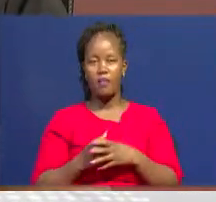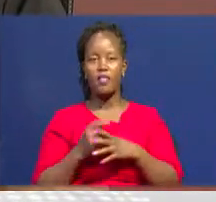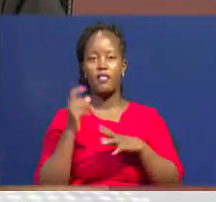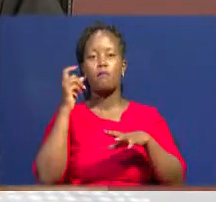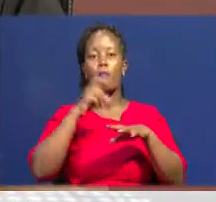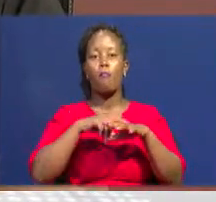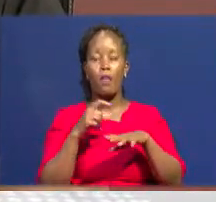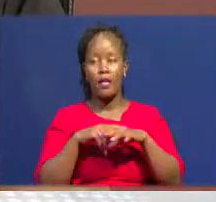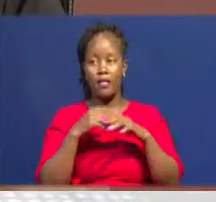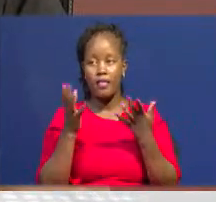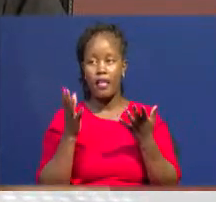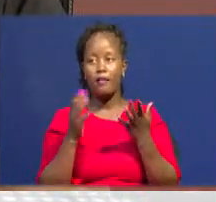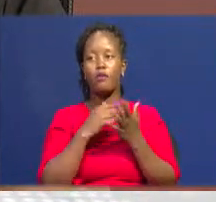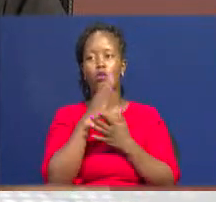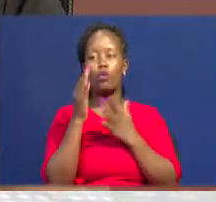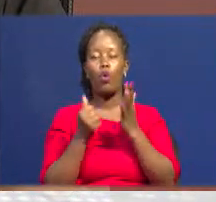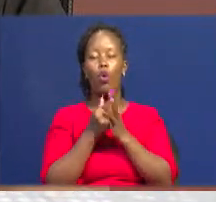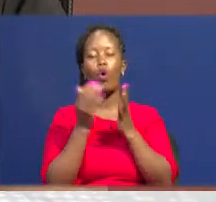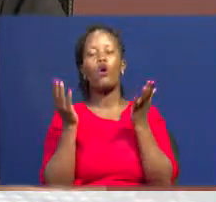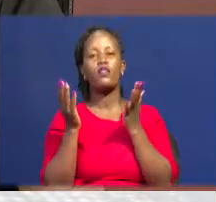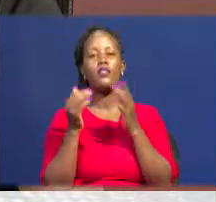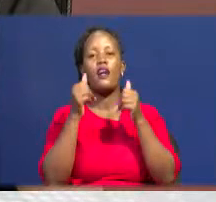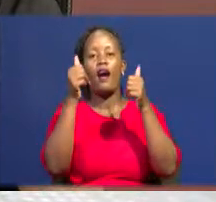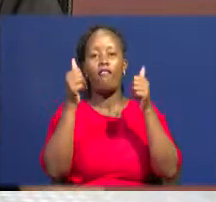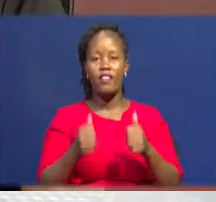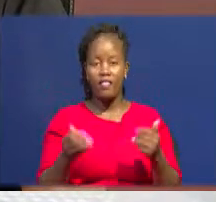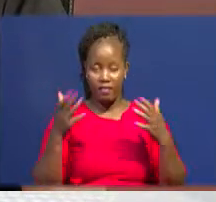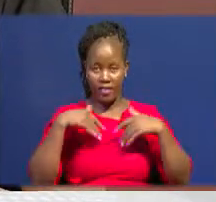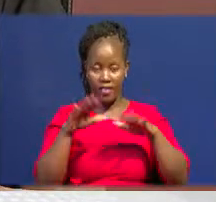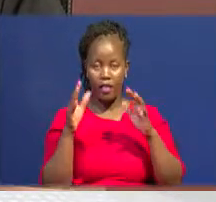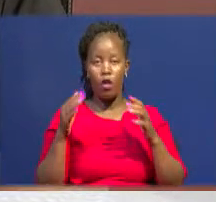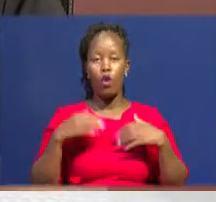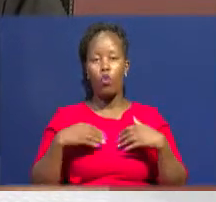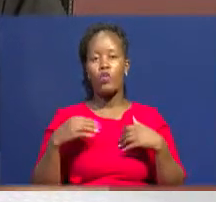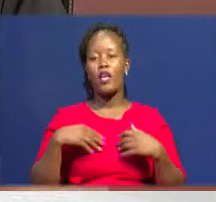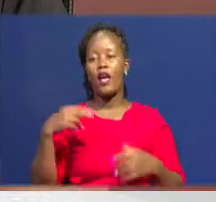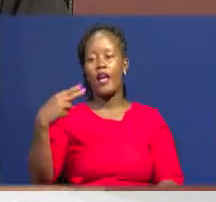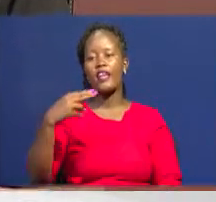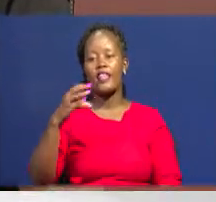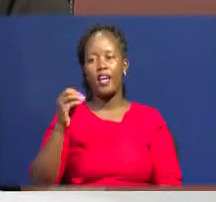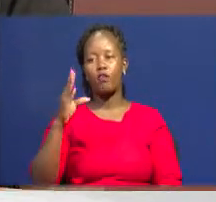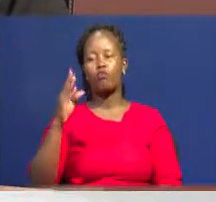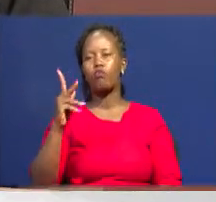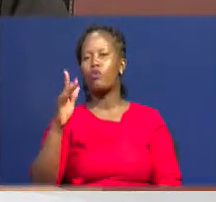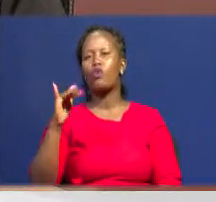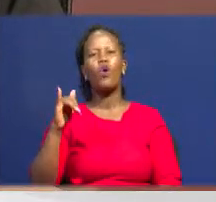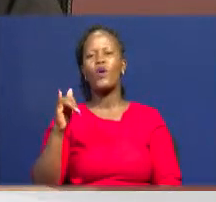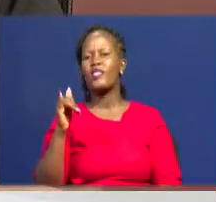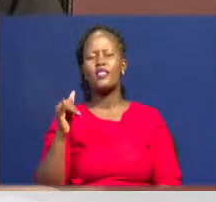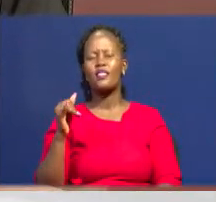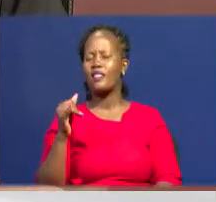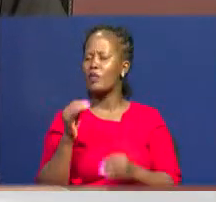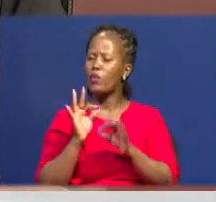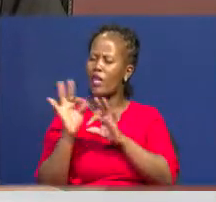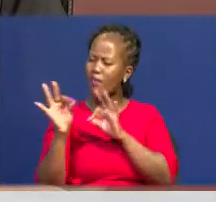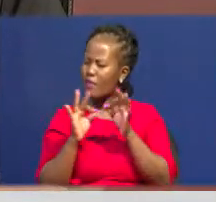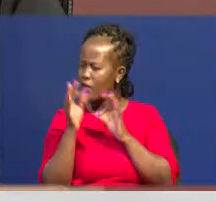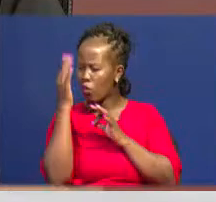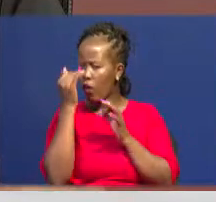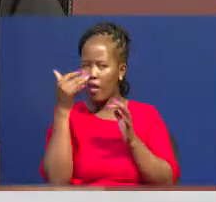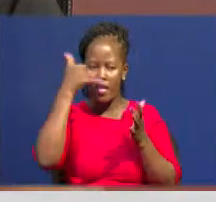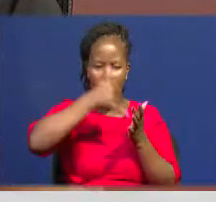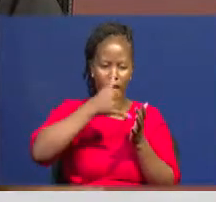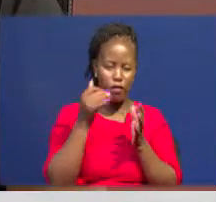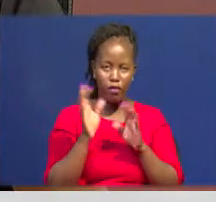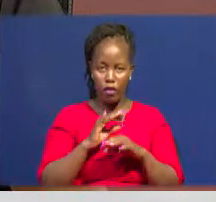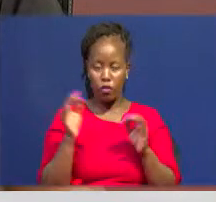the publicity, we had hockey, for instance, come and tell us, like, why are we out of this? So there's